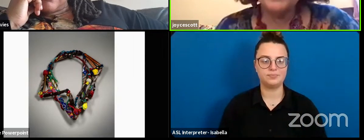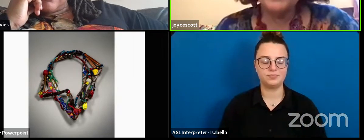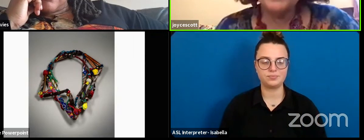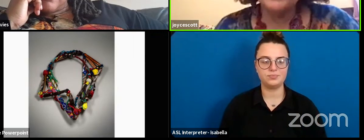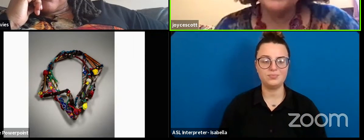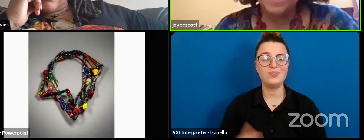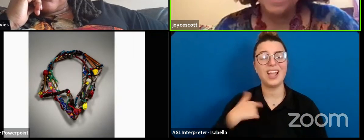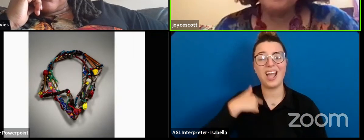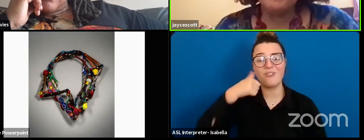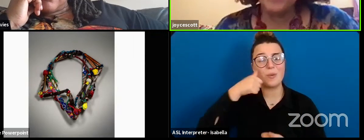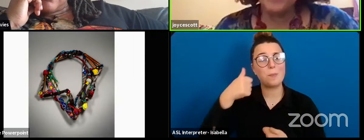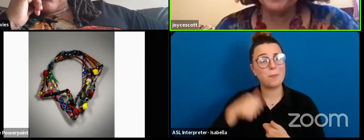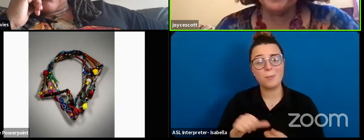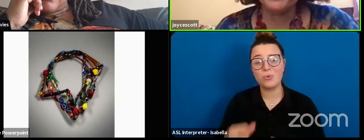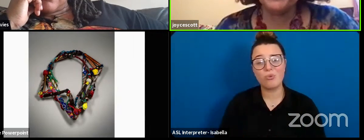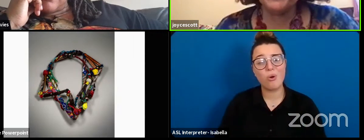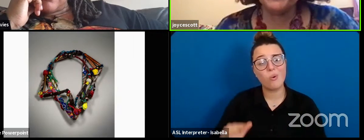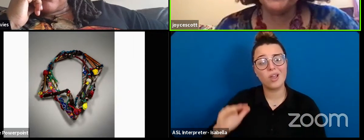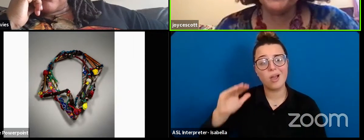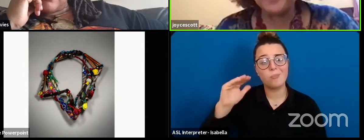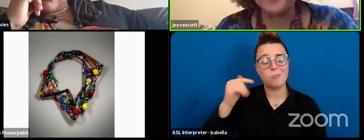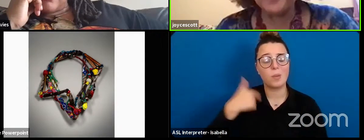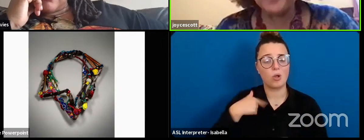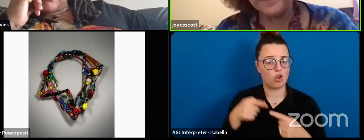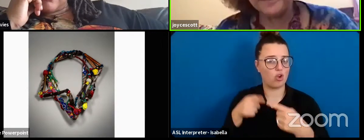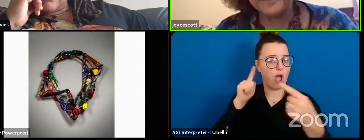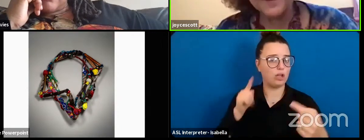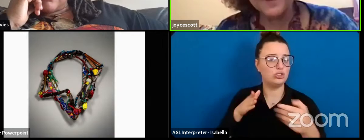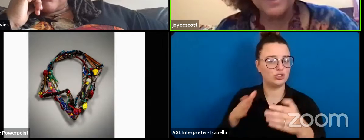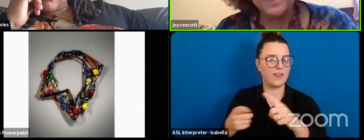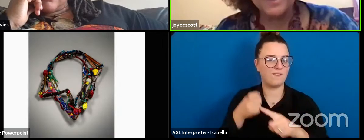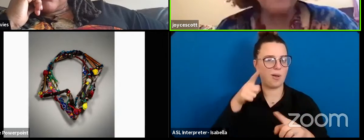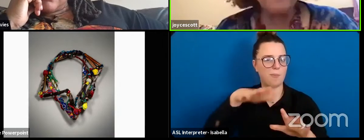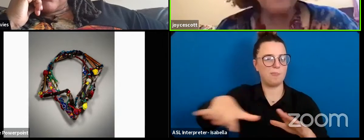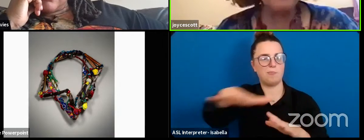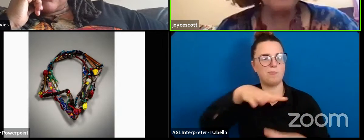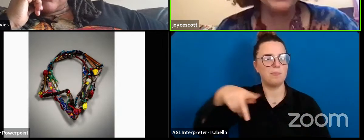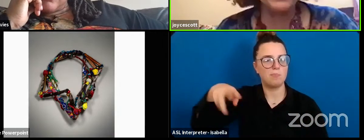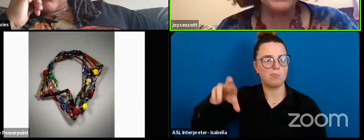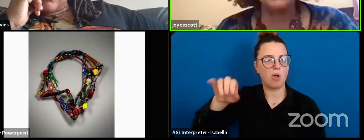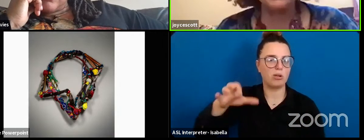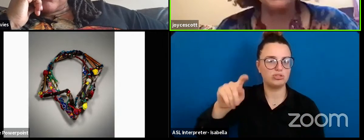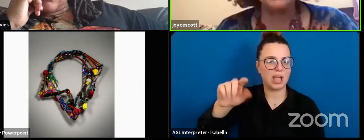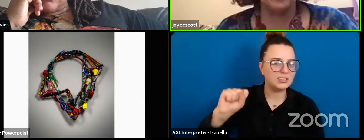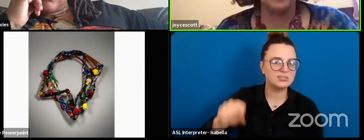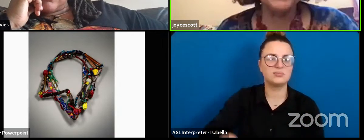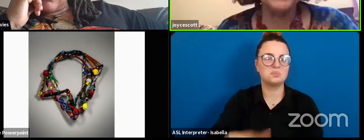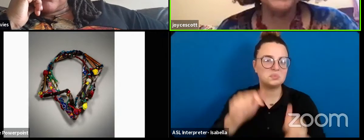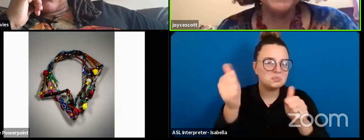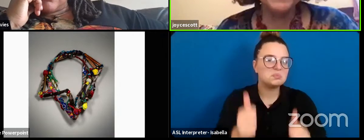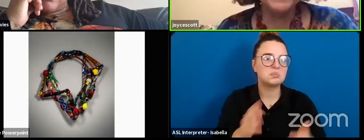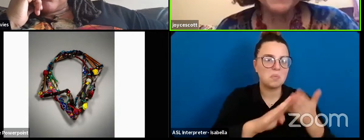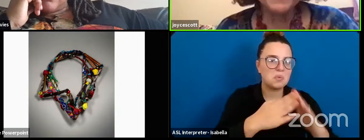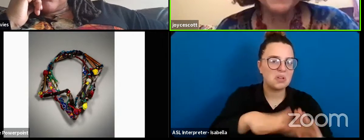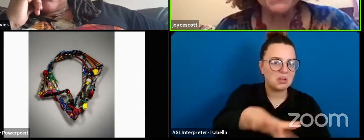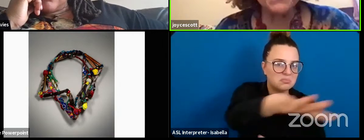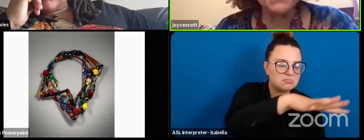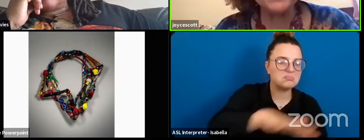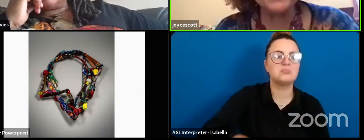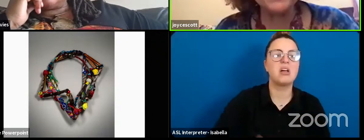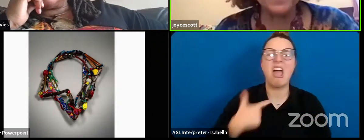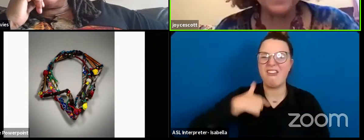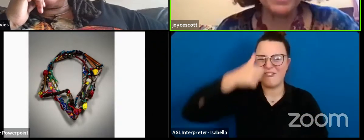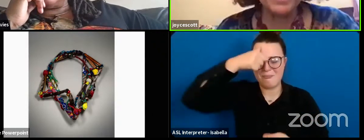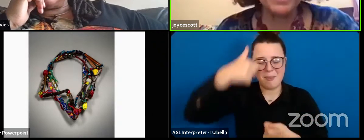I remember growing up across the street from the projects. I remember being that girl who